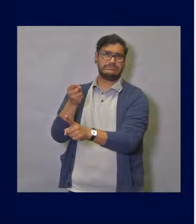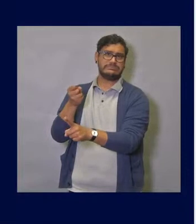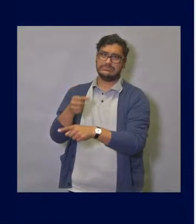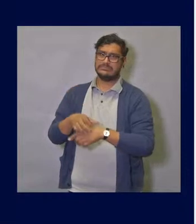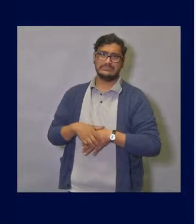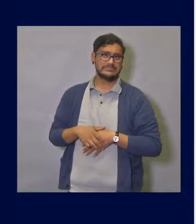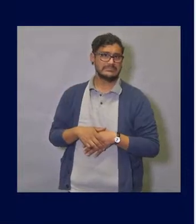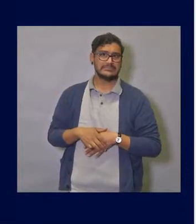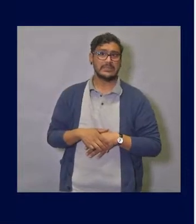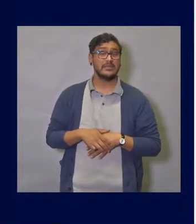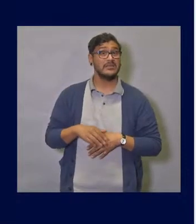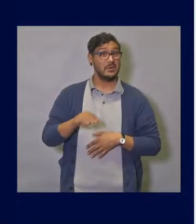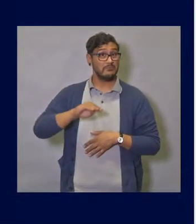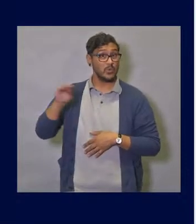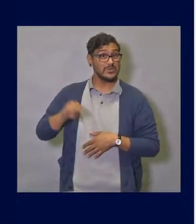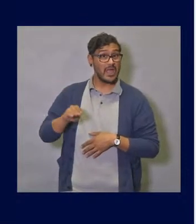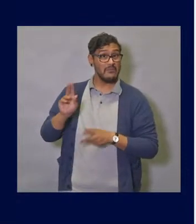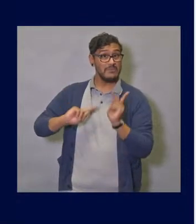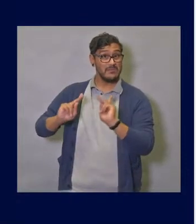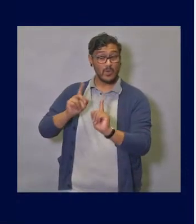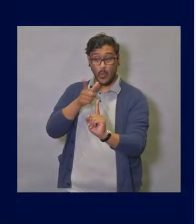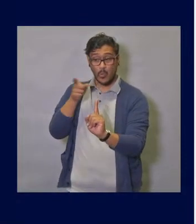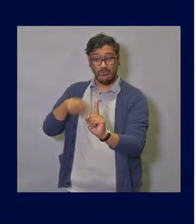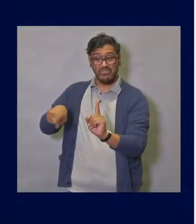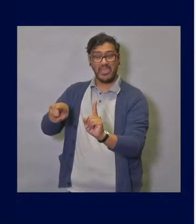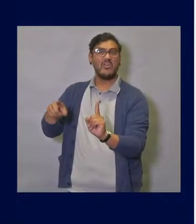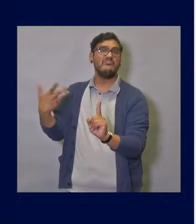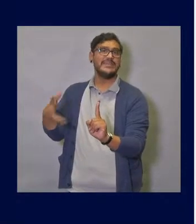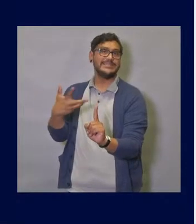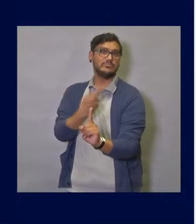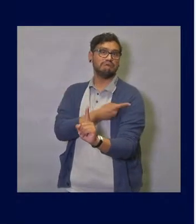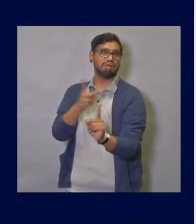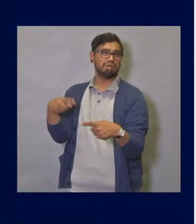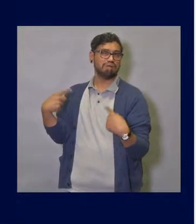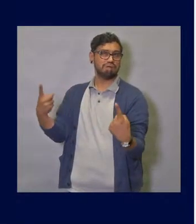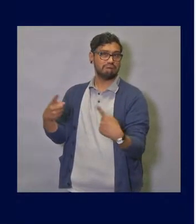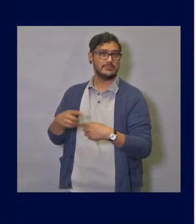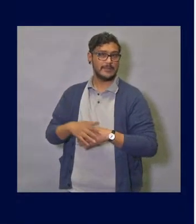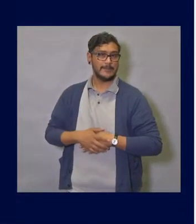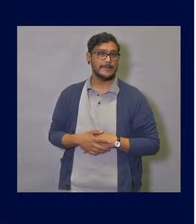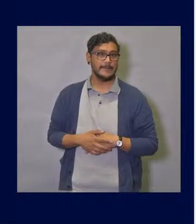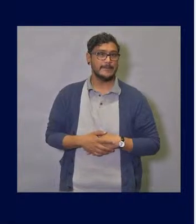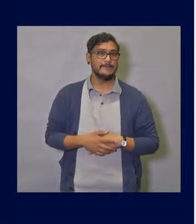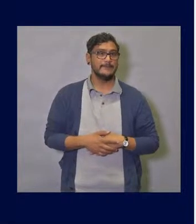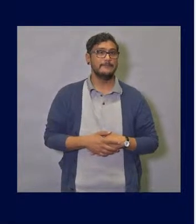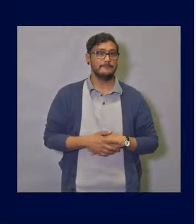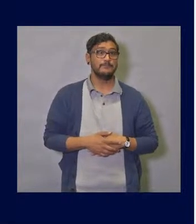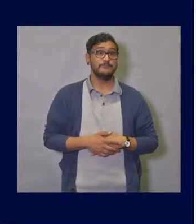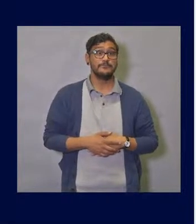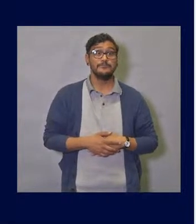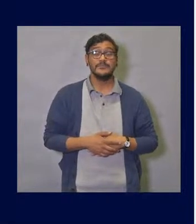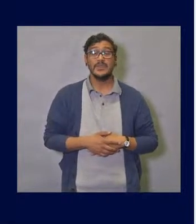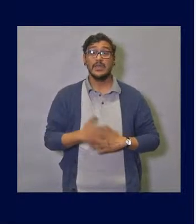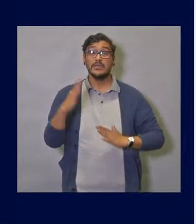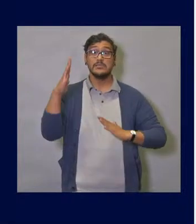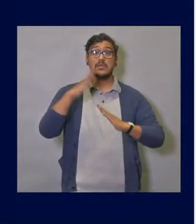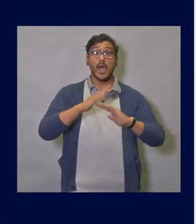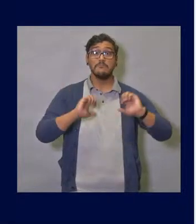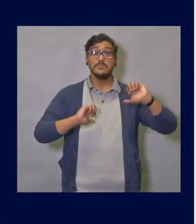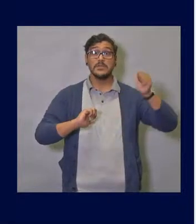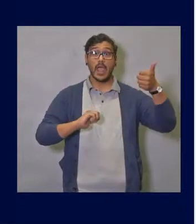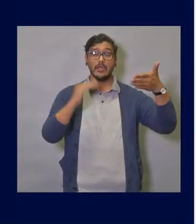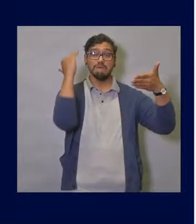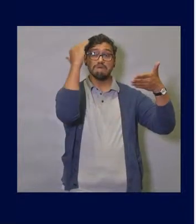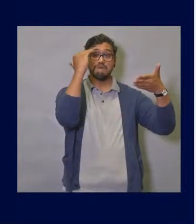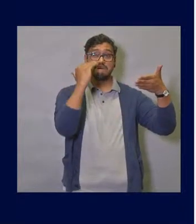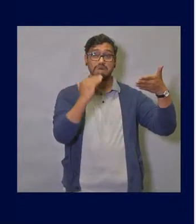of people in these communities who have been vaccinated so far. As you can see, the top 10 communities with the highest